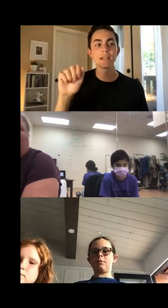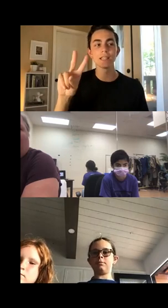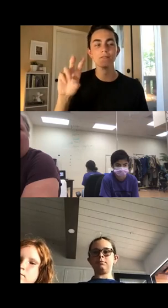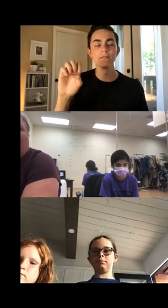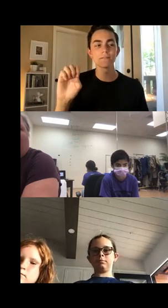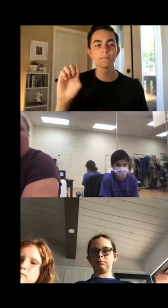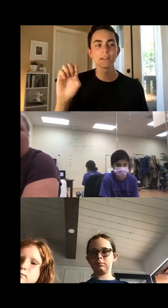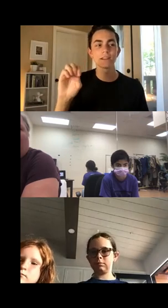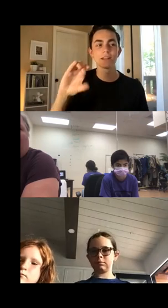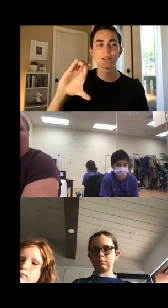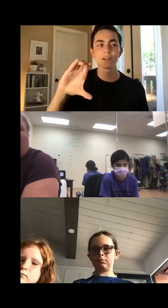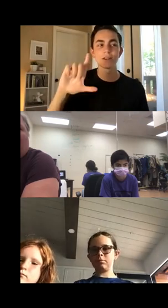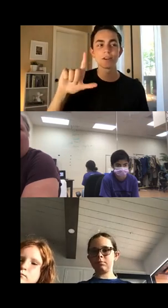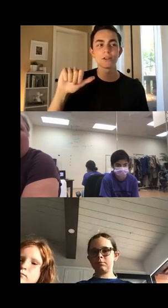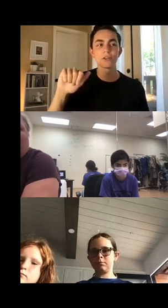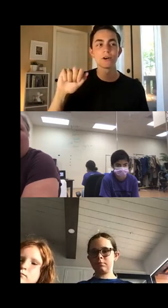Dave,